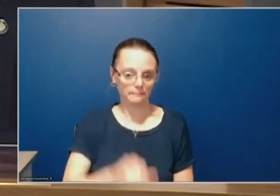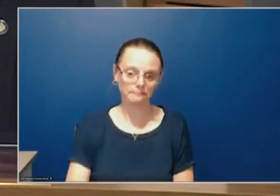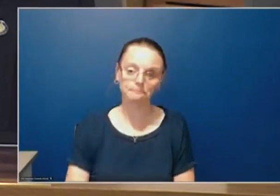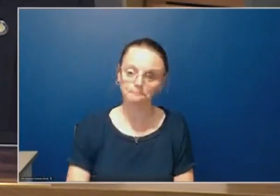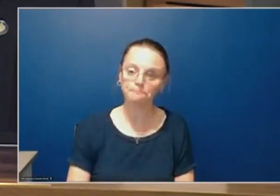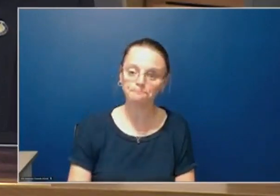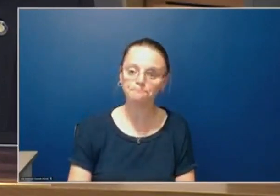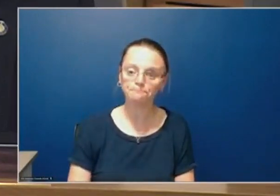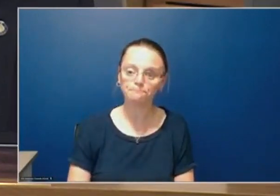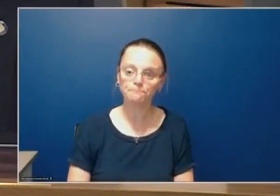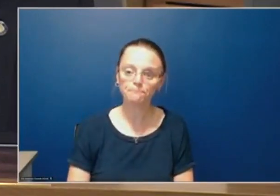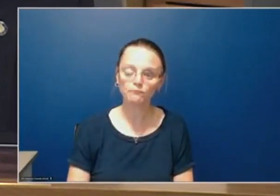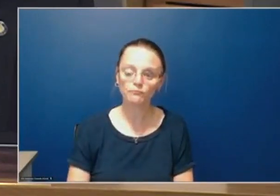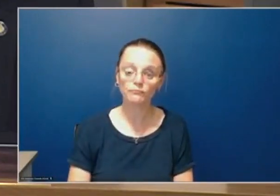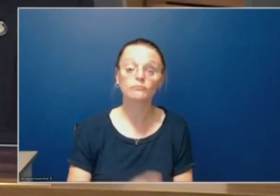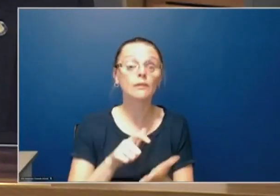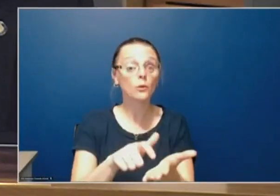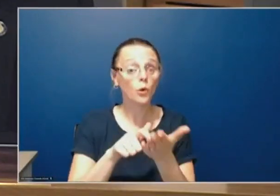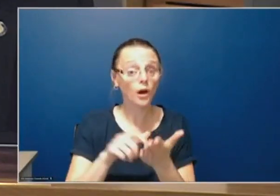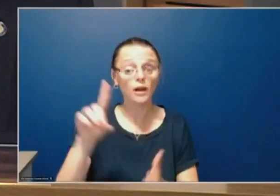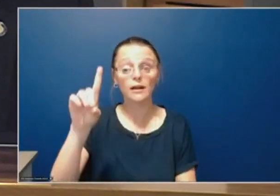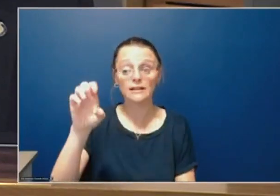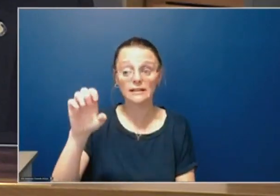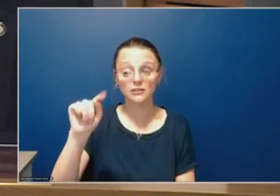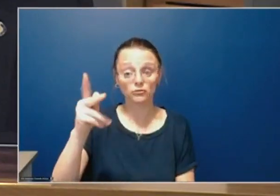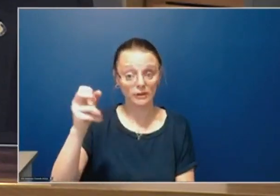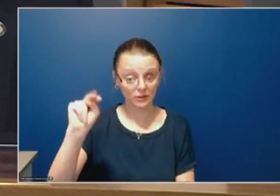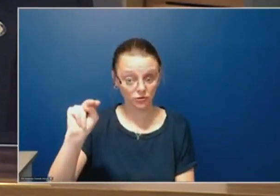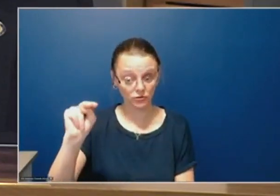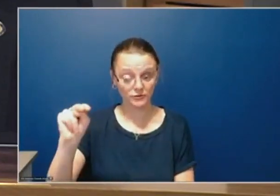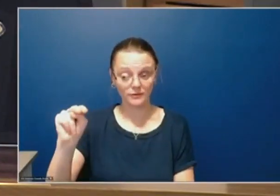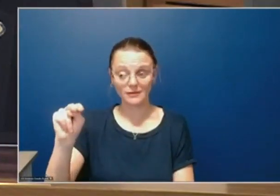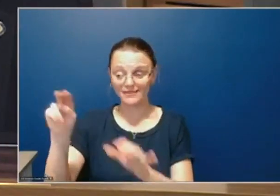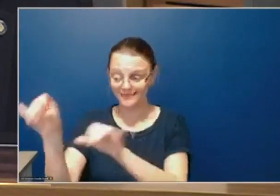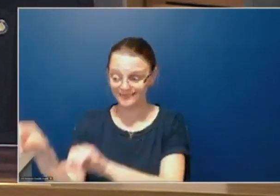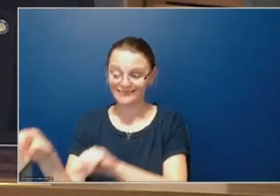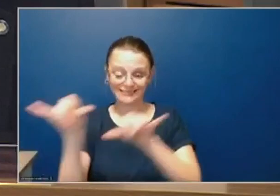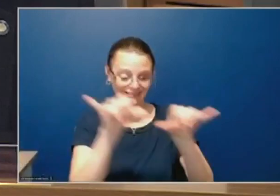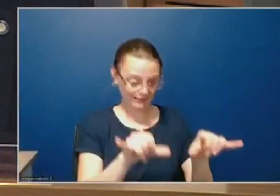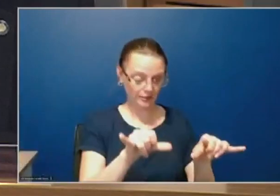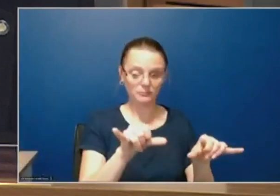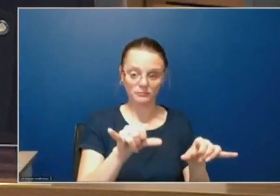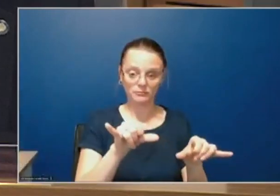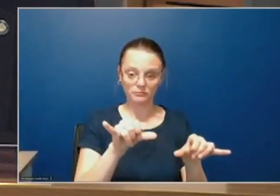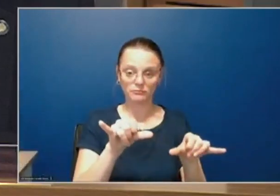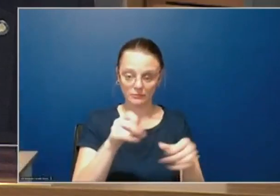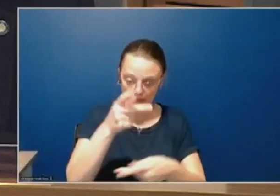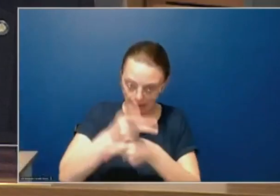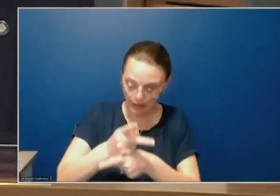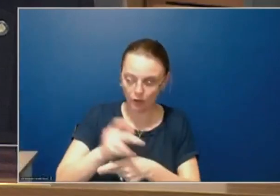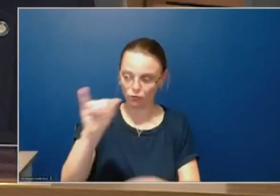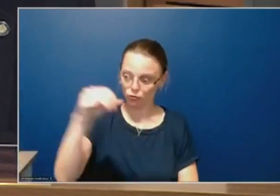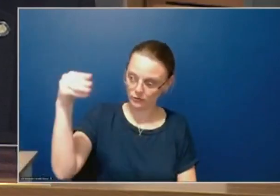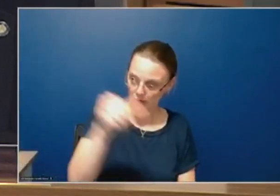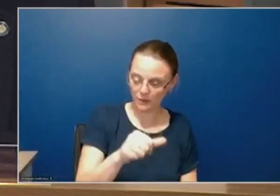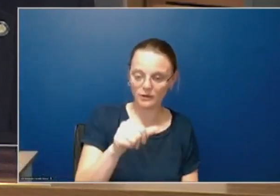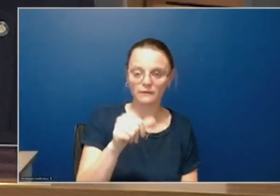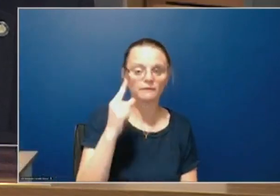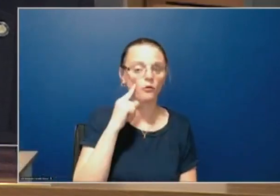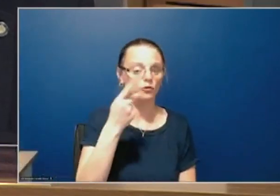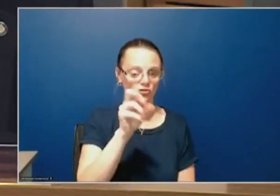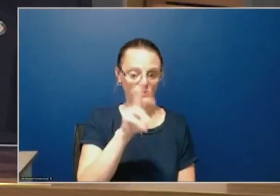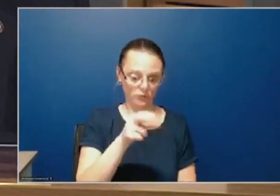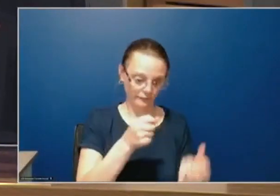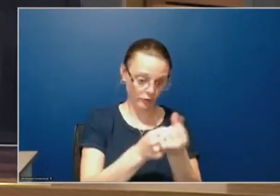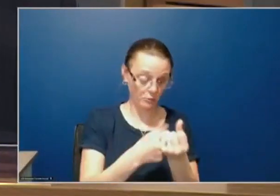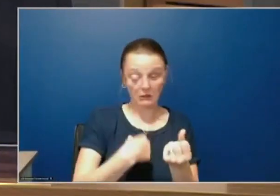It will require that detransitioners get the same health insurance coverage as transitioners. And I think it's the right thing to